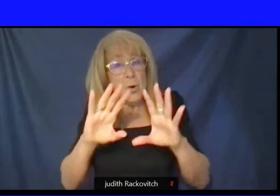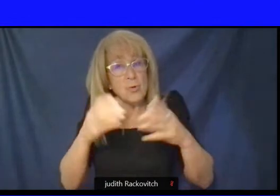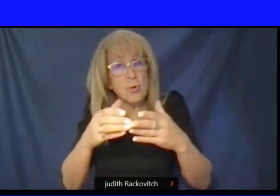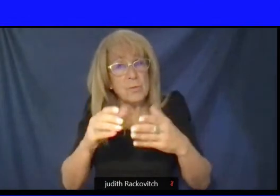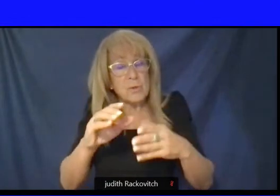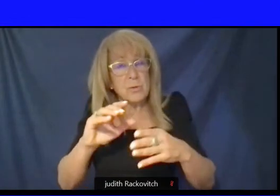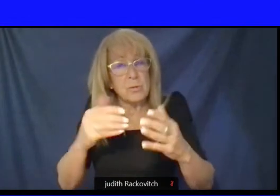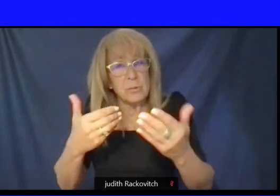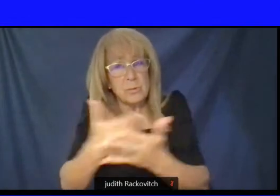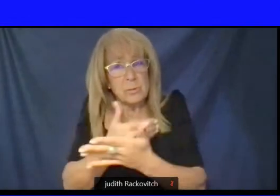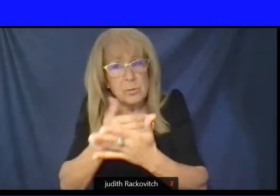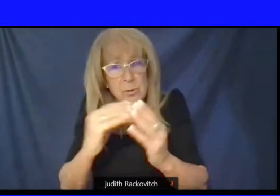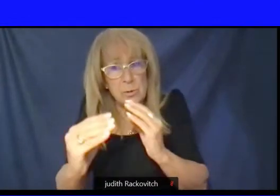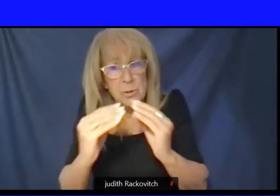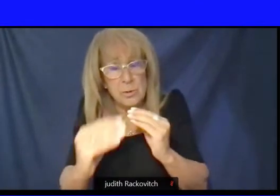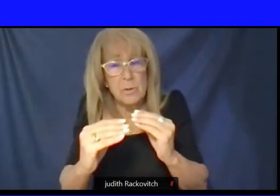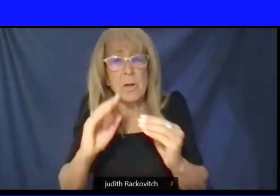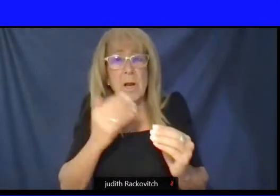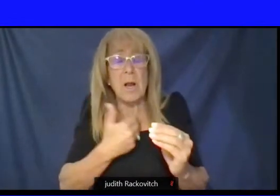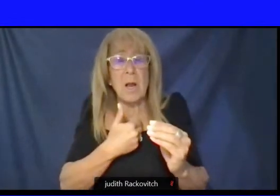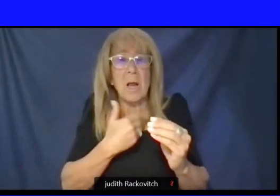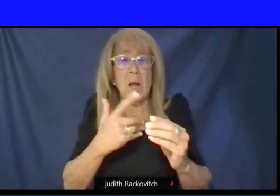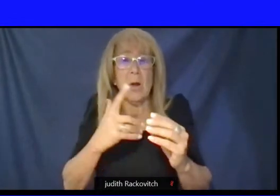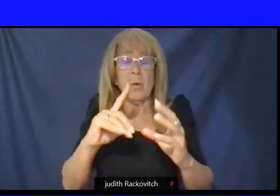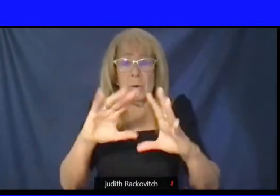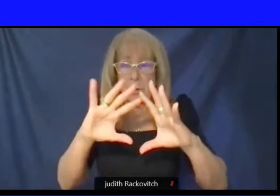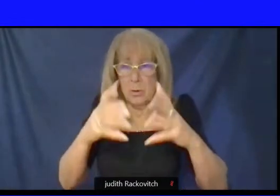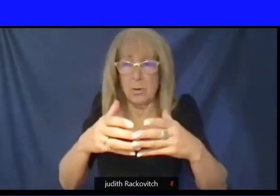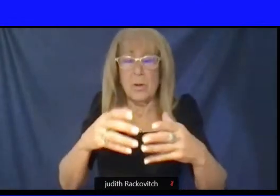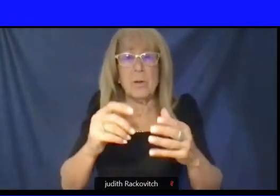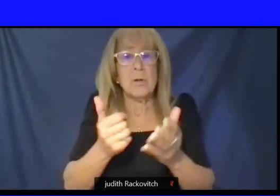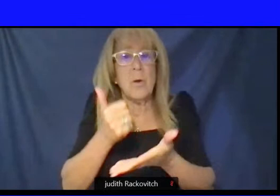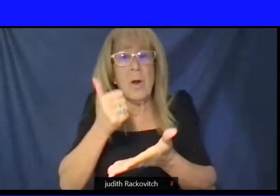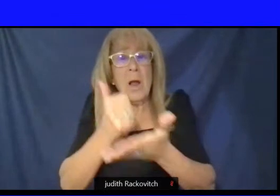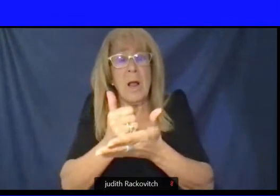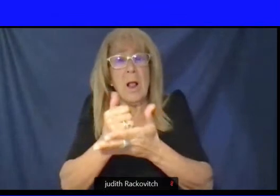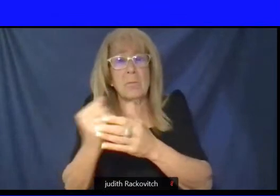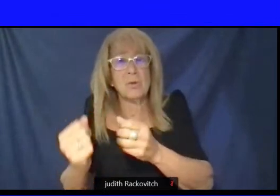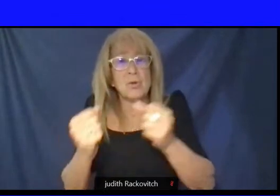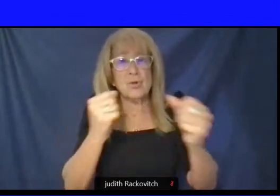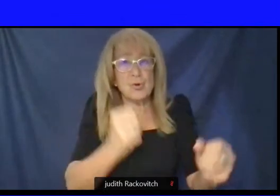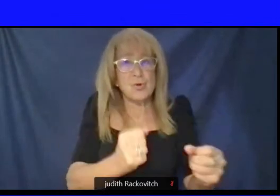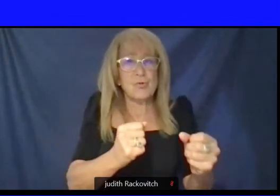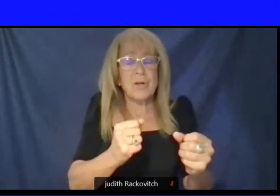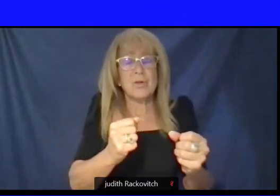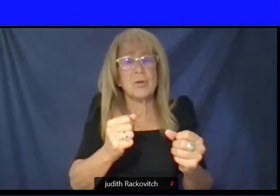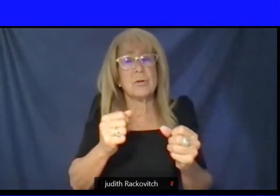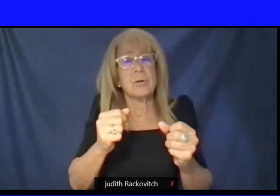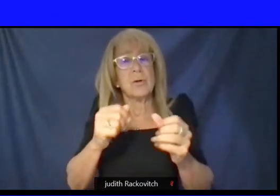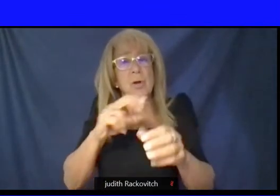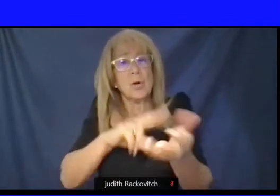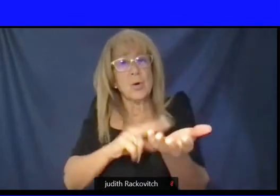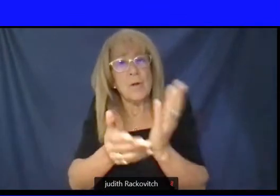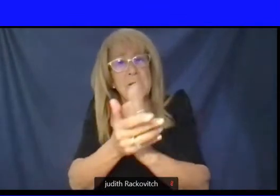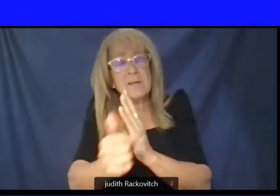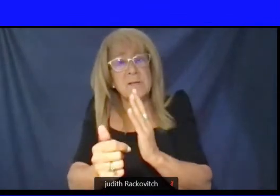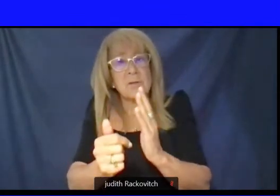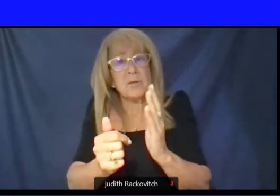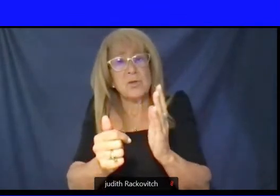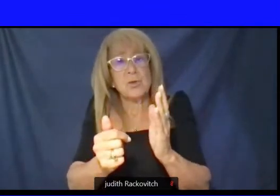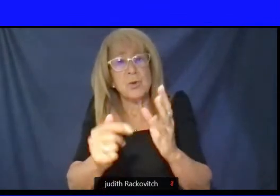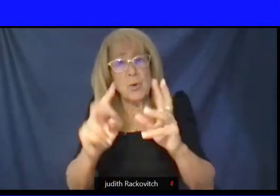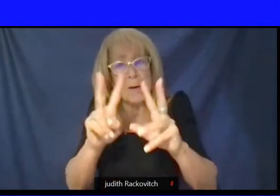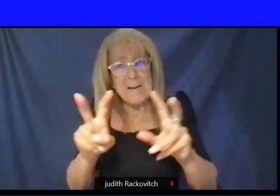de-escalation. We've also recently finalized an educational module named Agitated Patients to